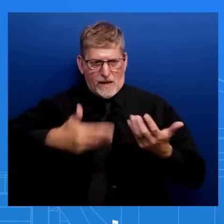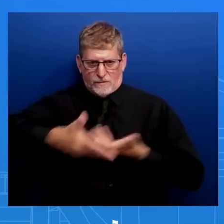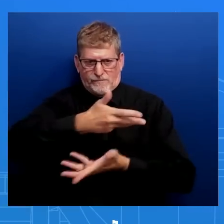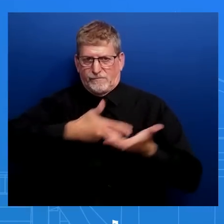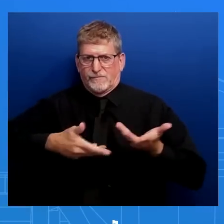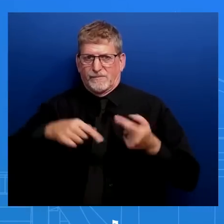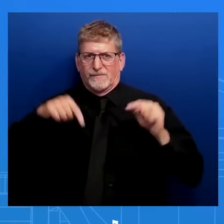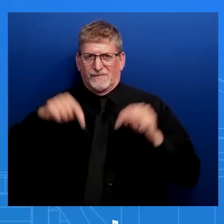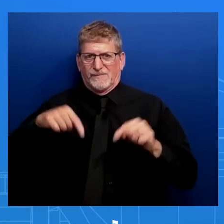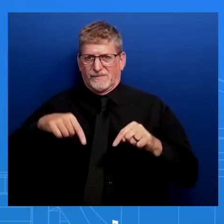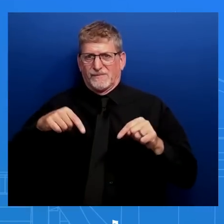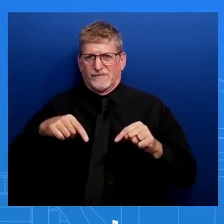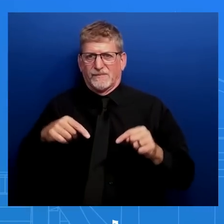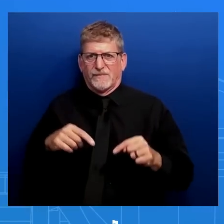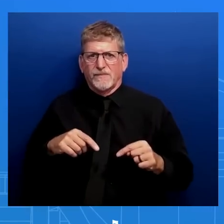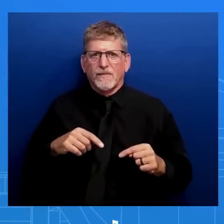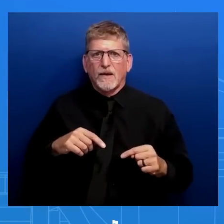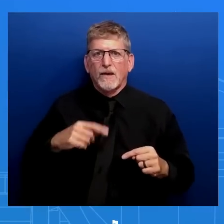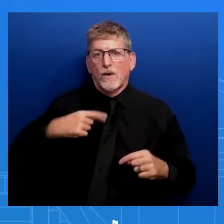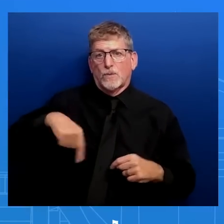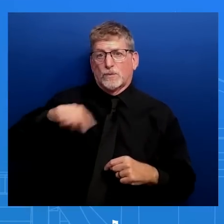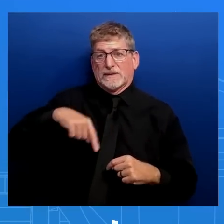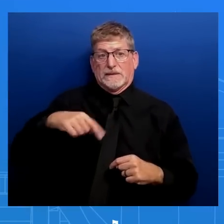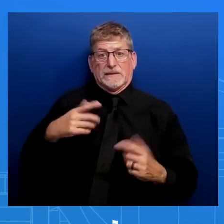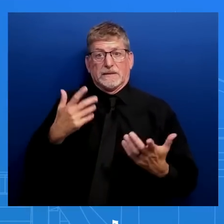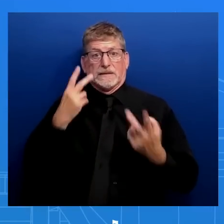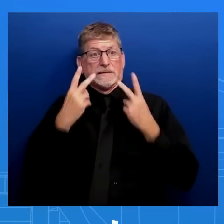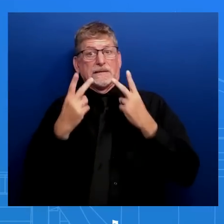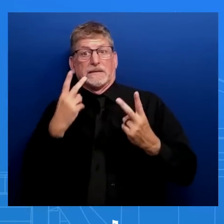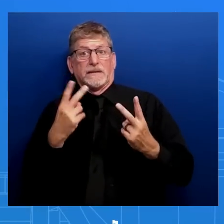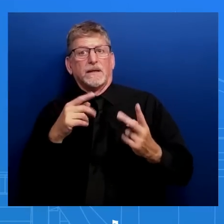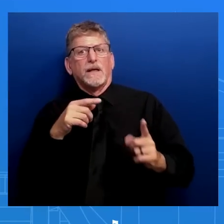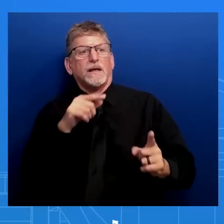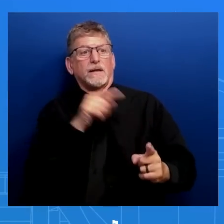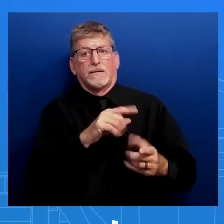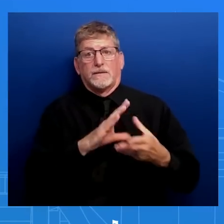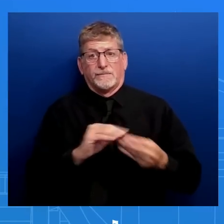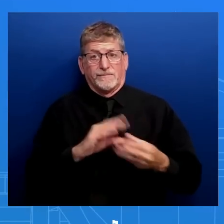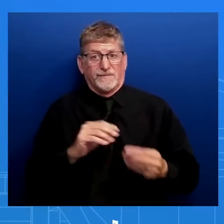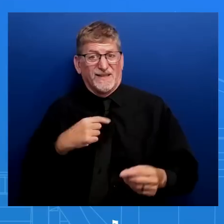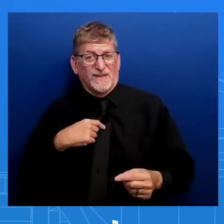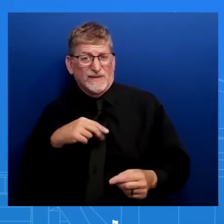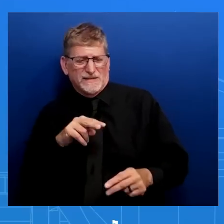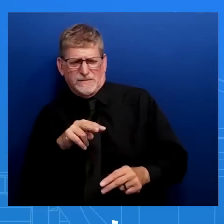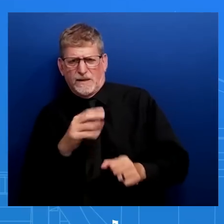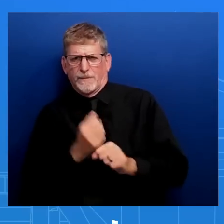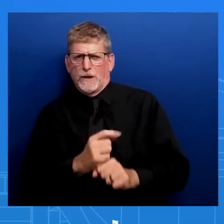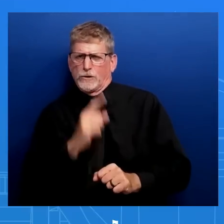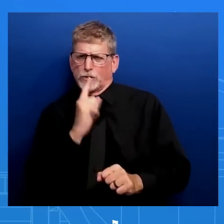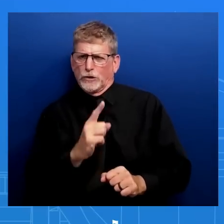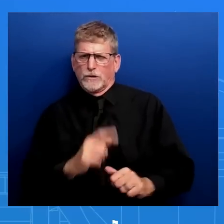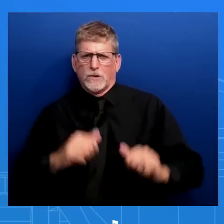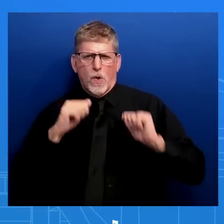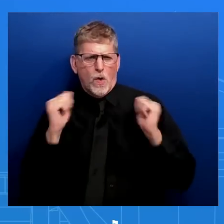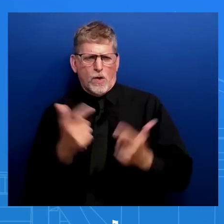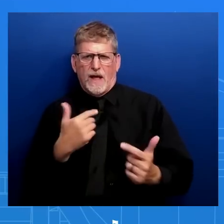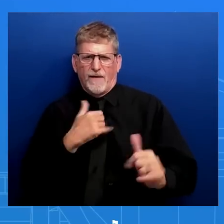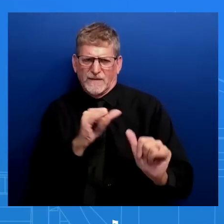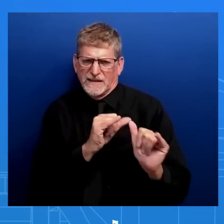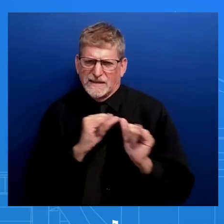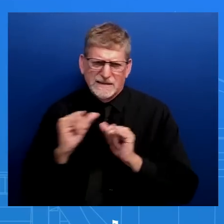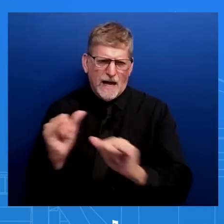were seeing, sharing as much context as we could, and making sure that we all had sort of the same sight picture, and that we